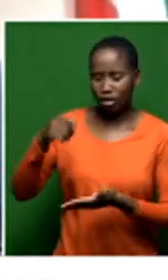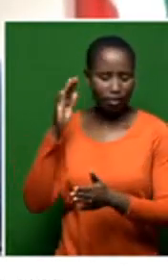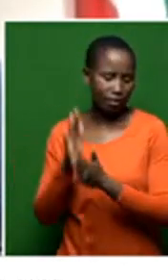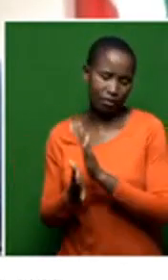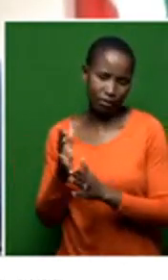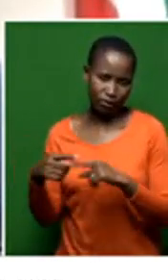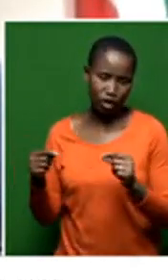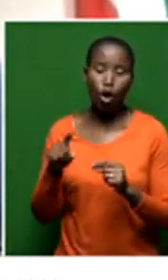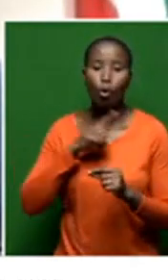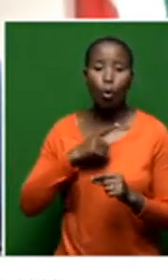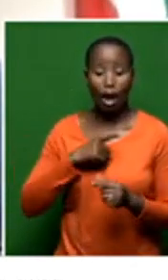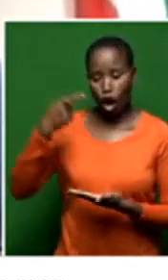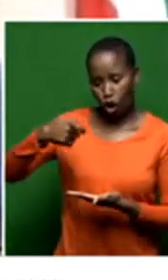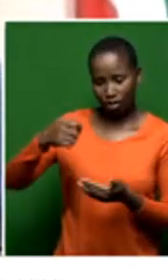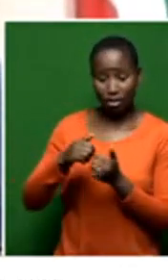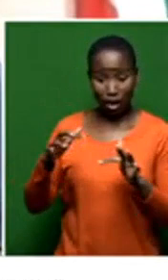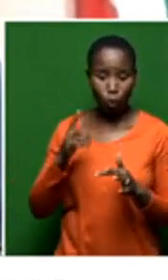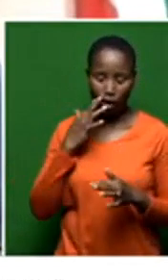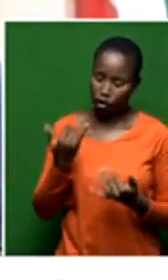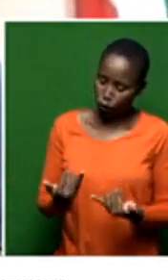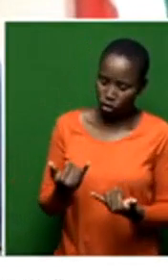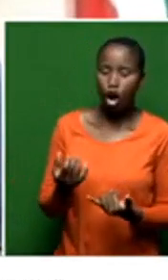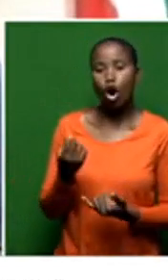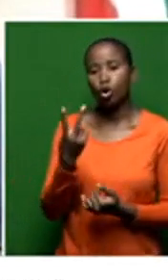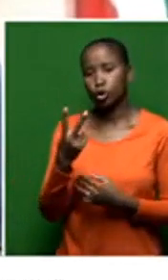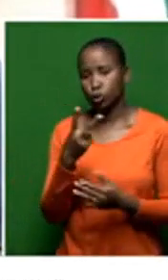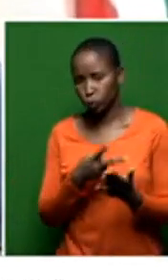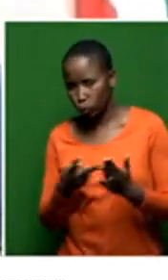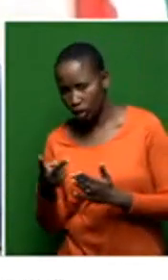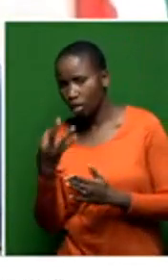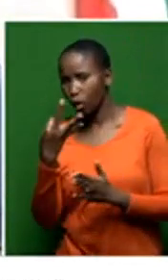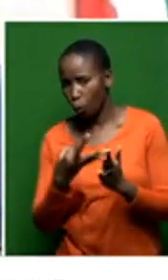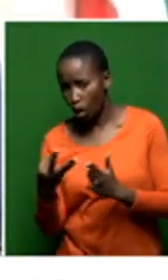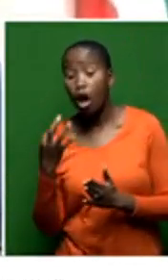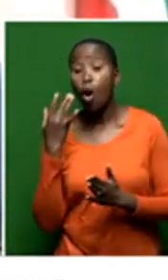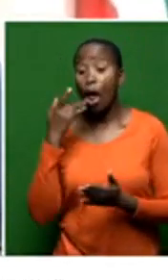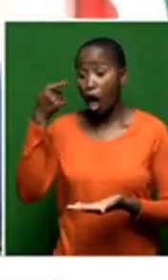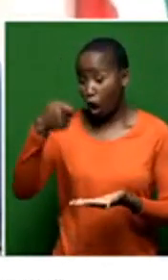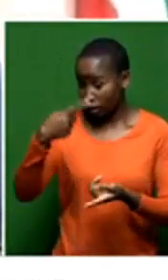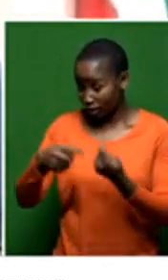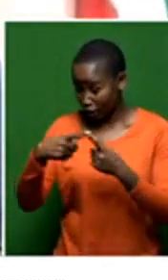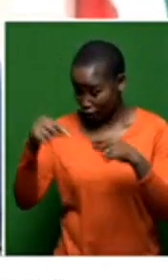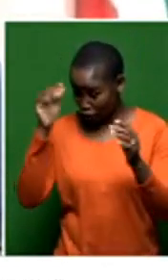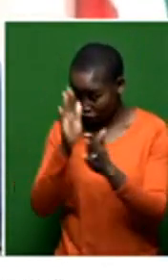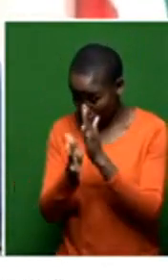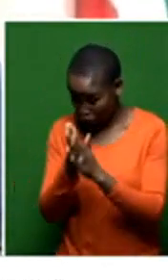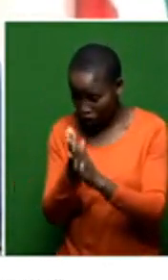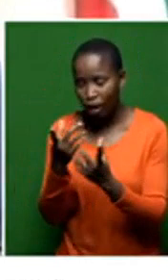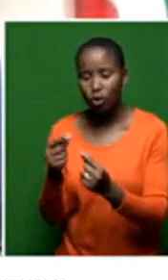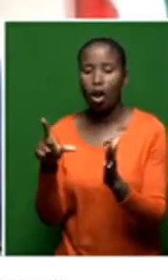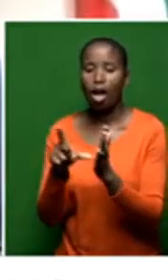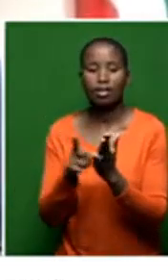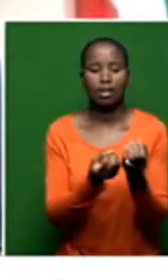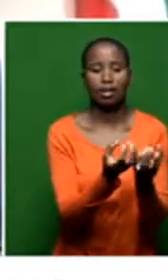today. It might last a week, it might last 2 weeks or 3 weeks at most. And once it concludes, we wrap up, we issue licenses,